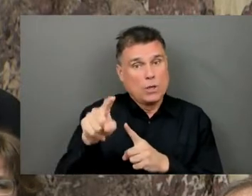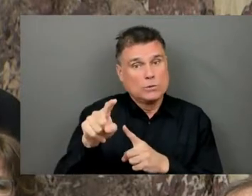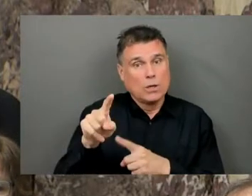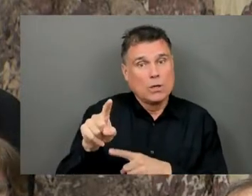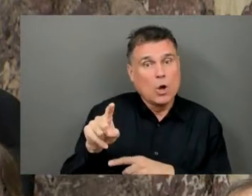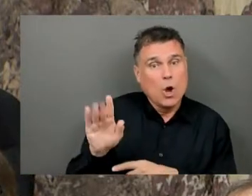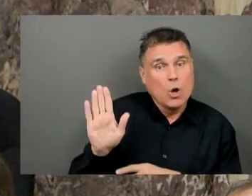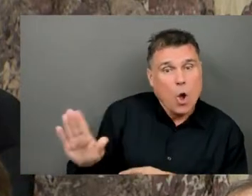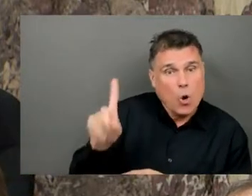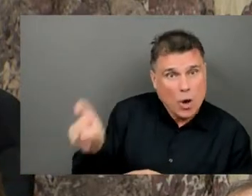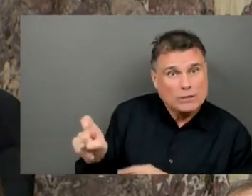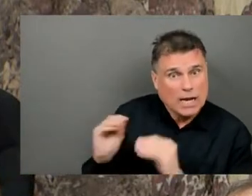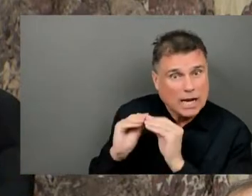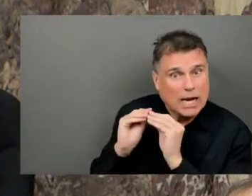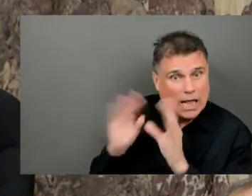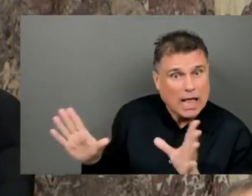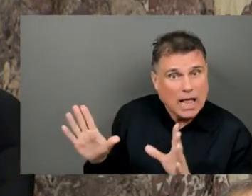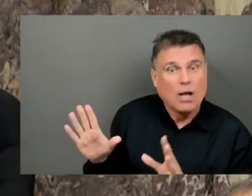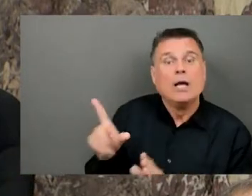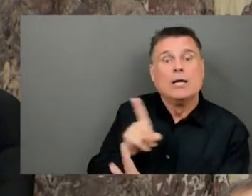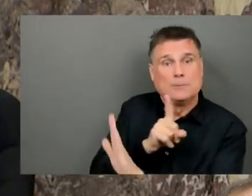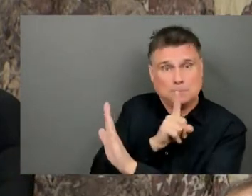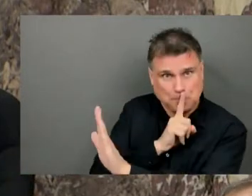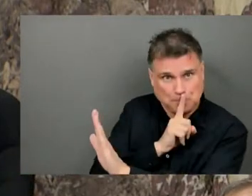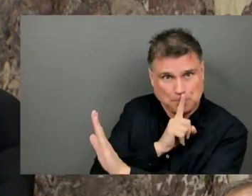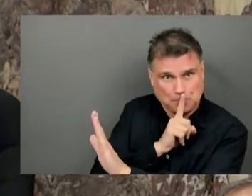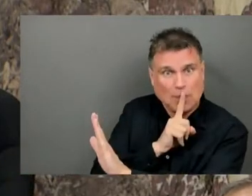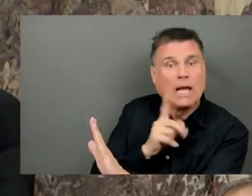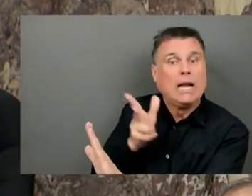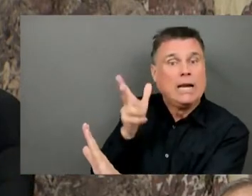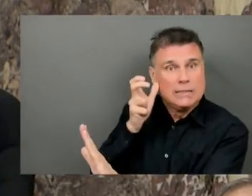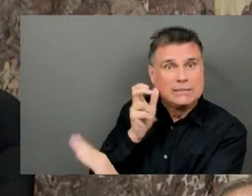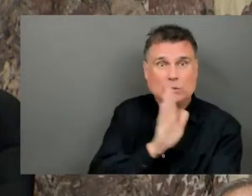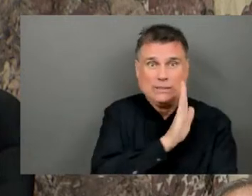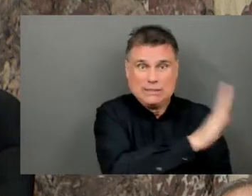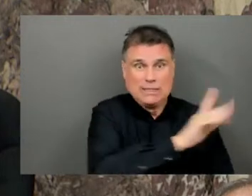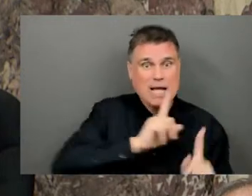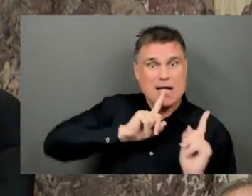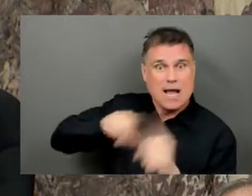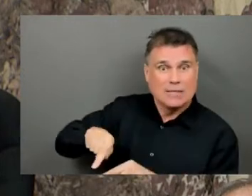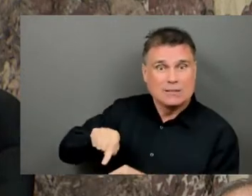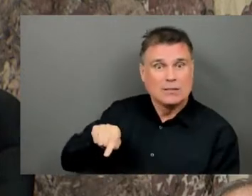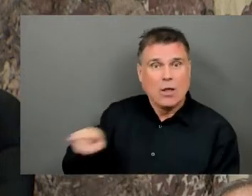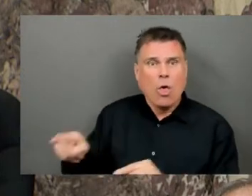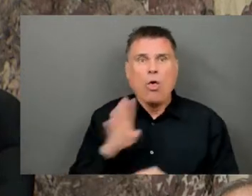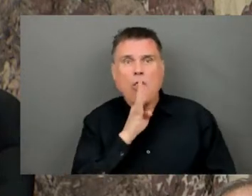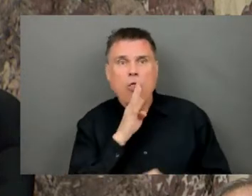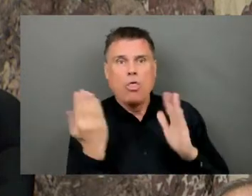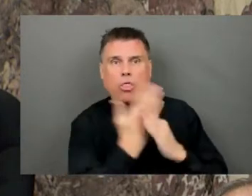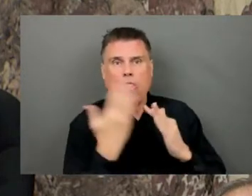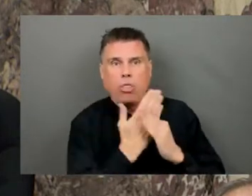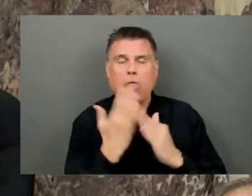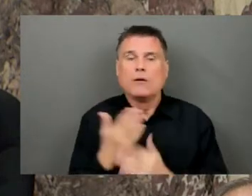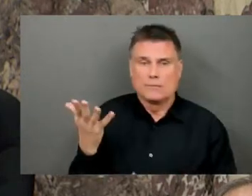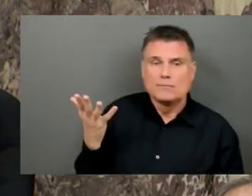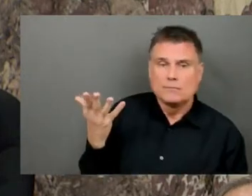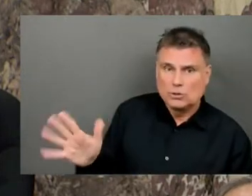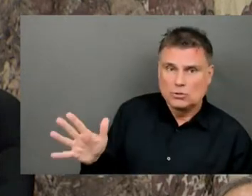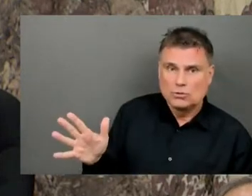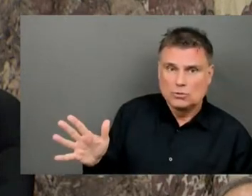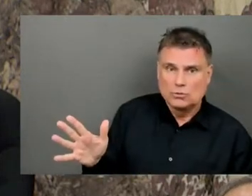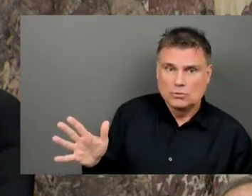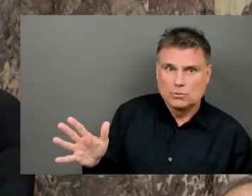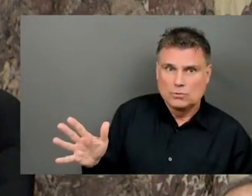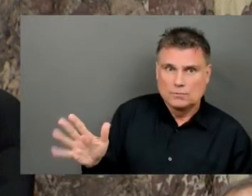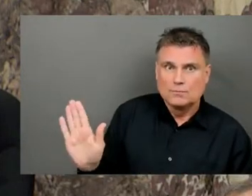Let's please, we don't have to repeat the question. Member, Minister? When people come to the hospital, we do everything